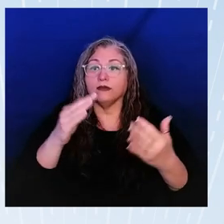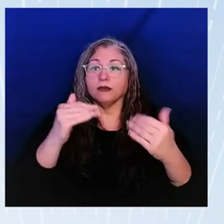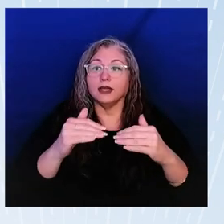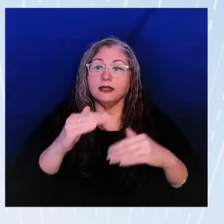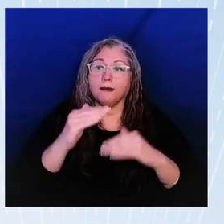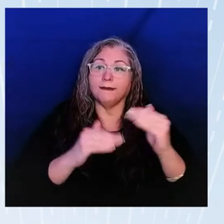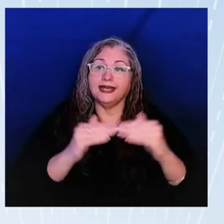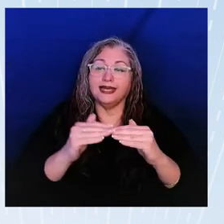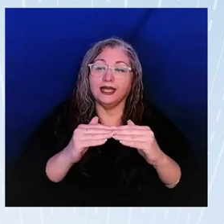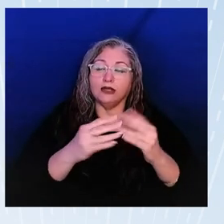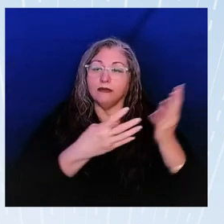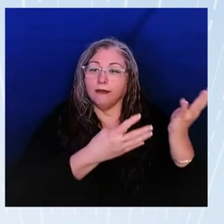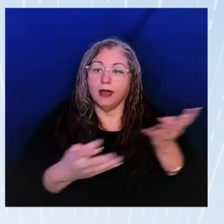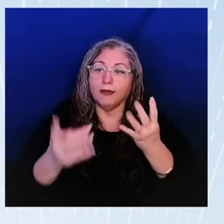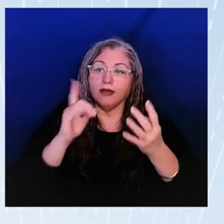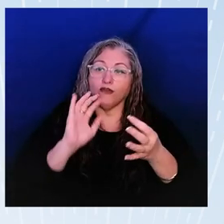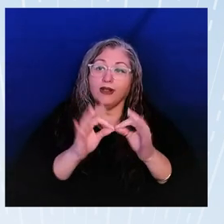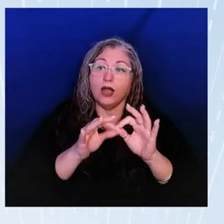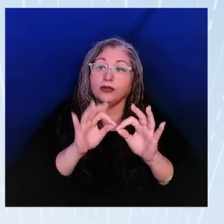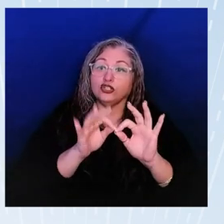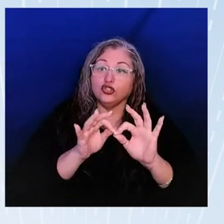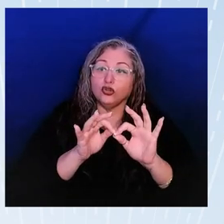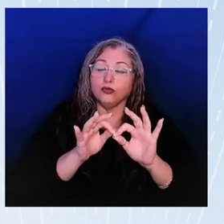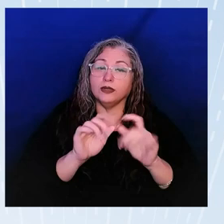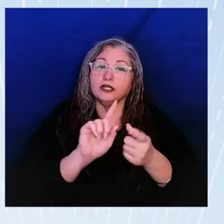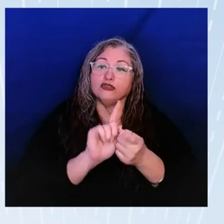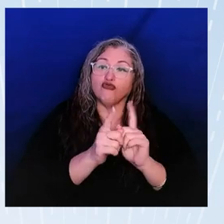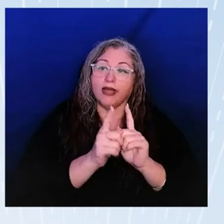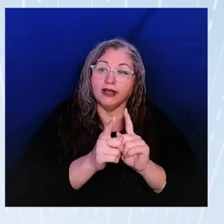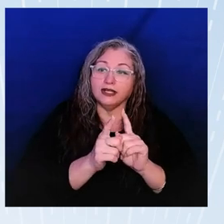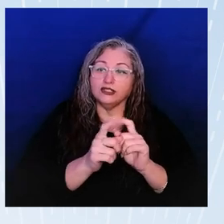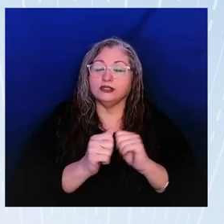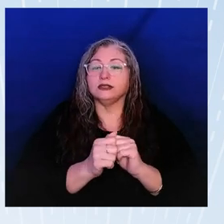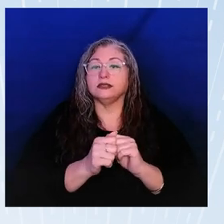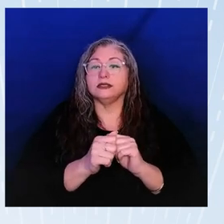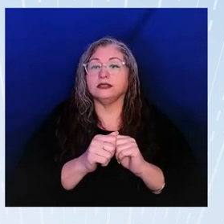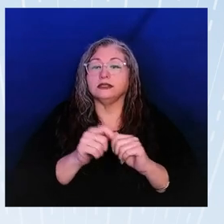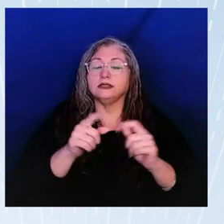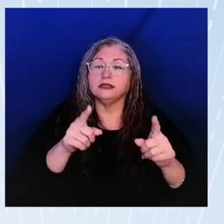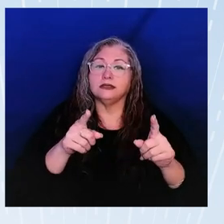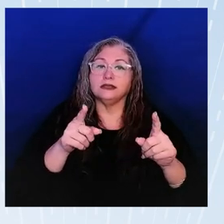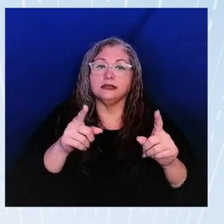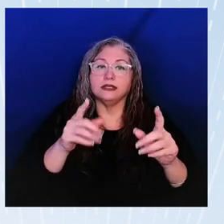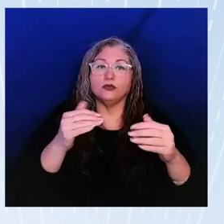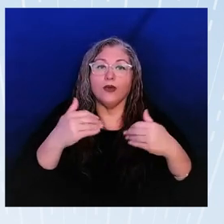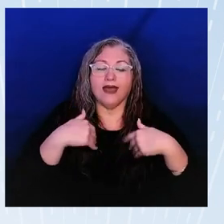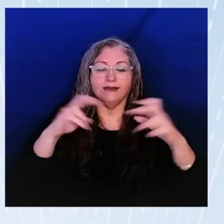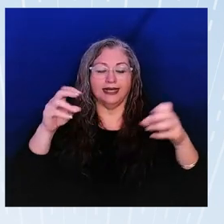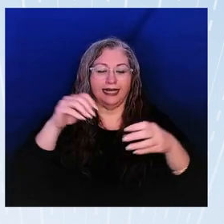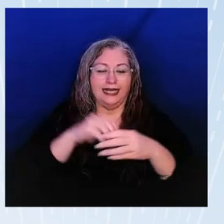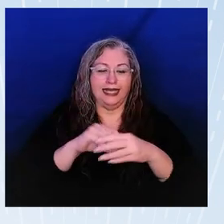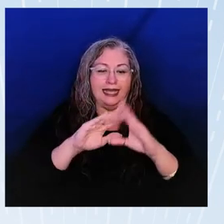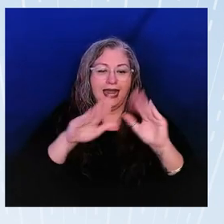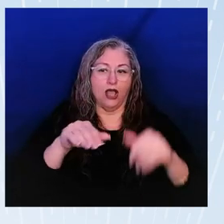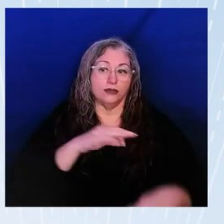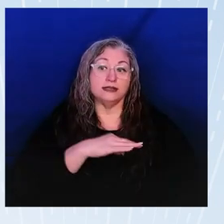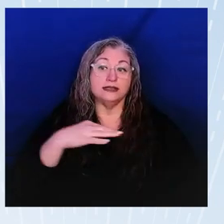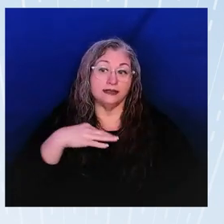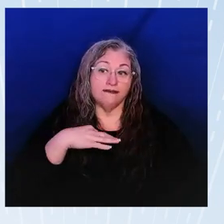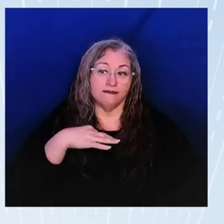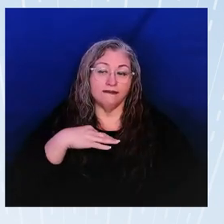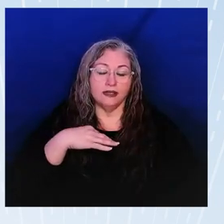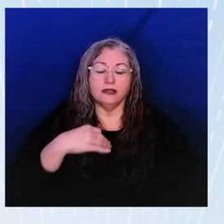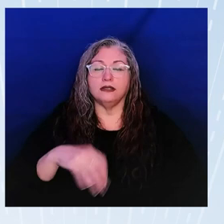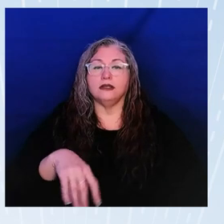a pipeline for language interpreters and translators, and having in-house staff, right? And